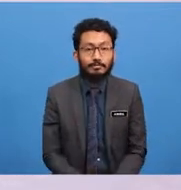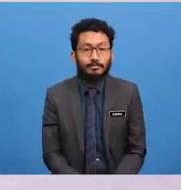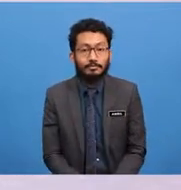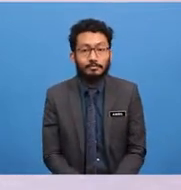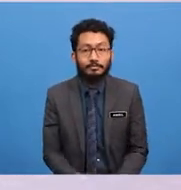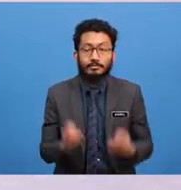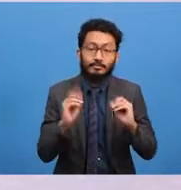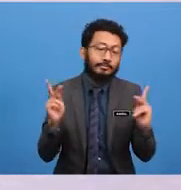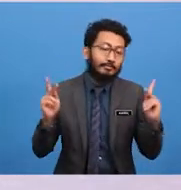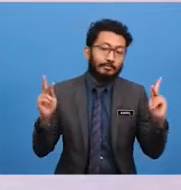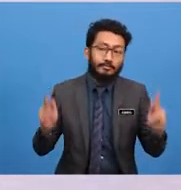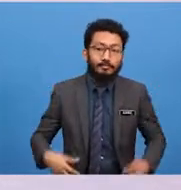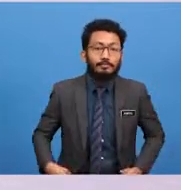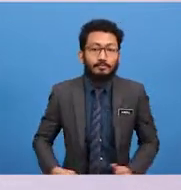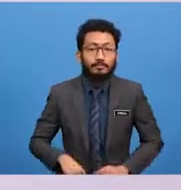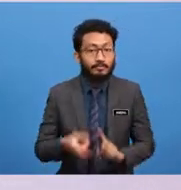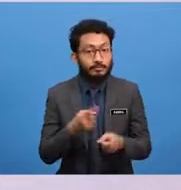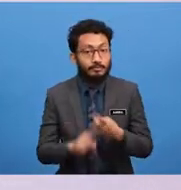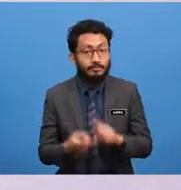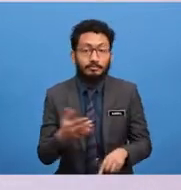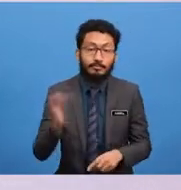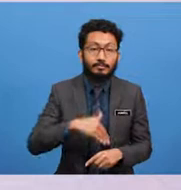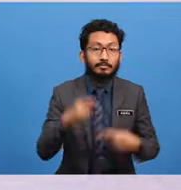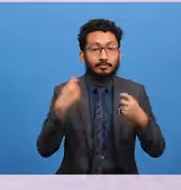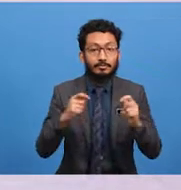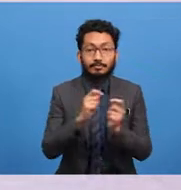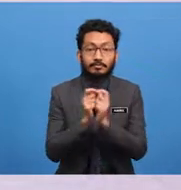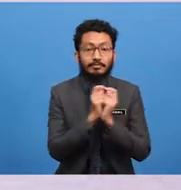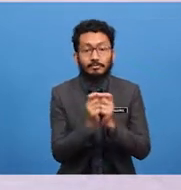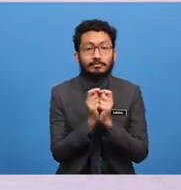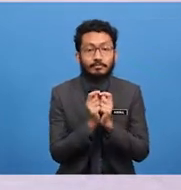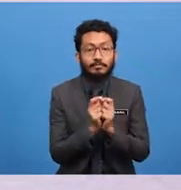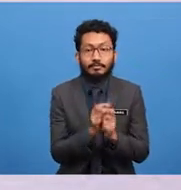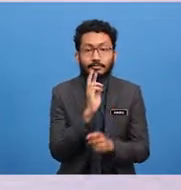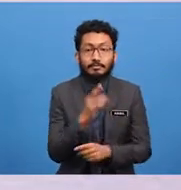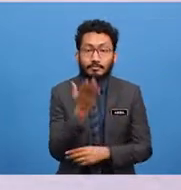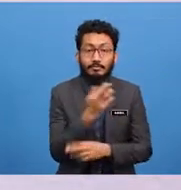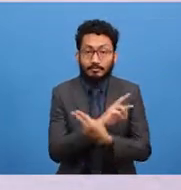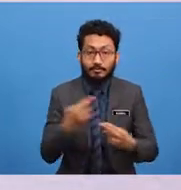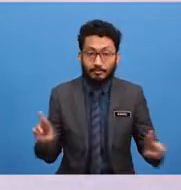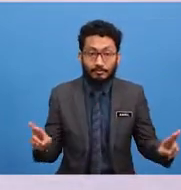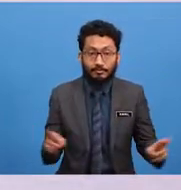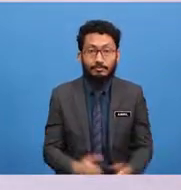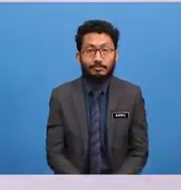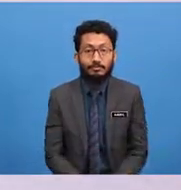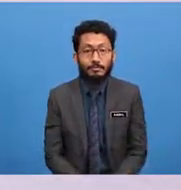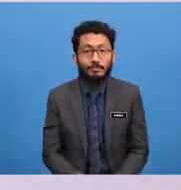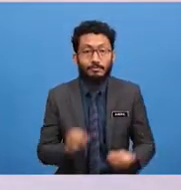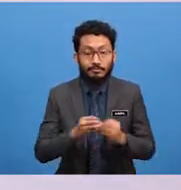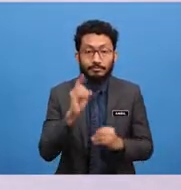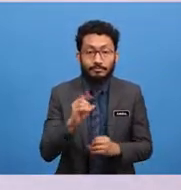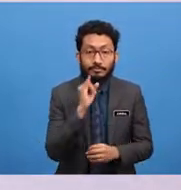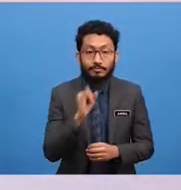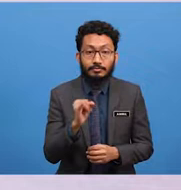Okay, friends, let's try together. Are you ready? Number one is